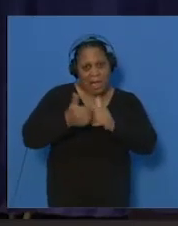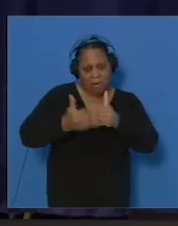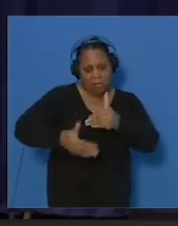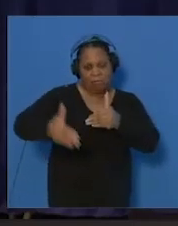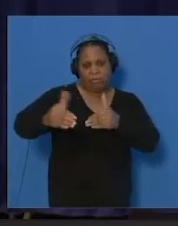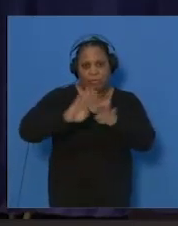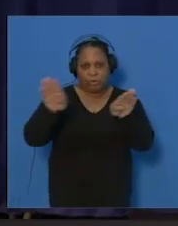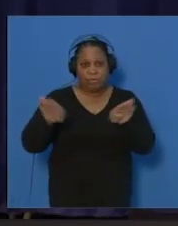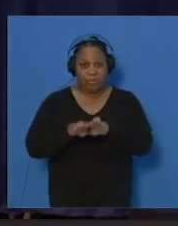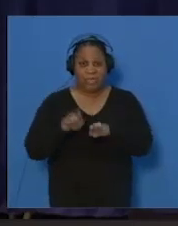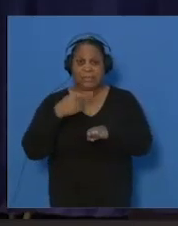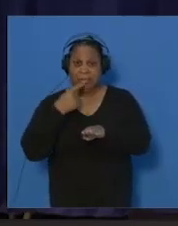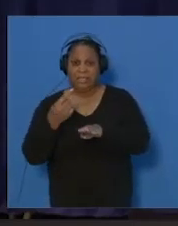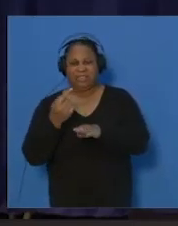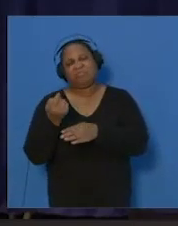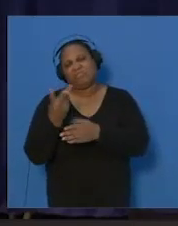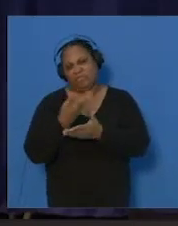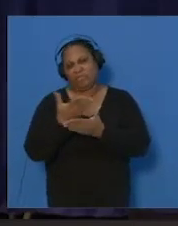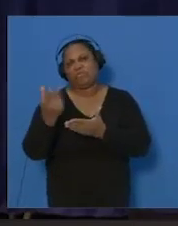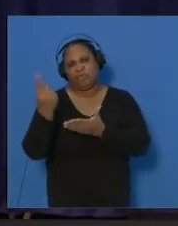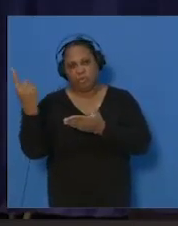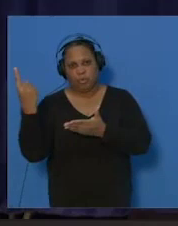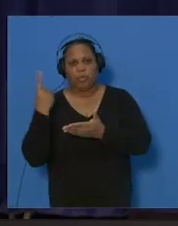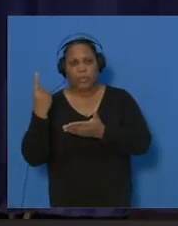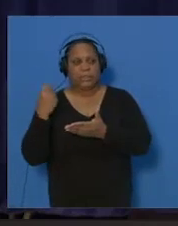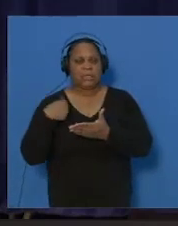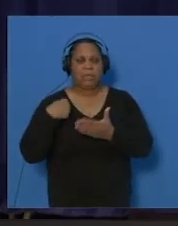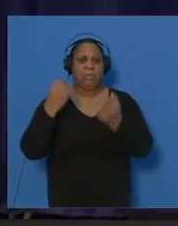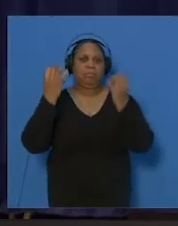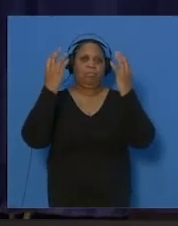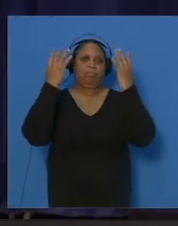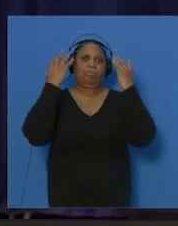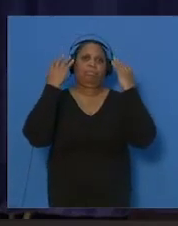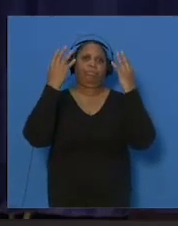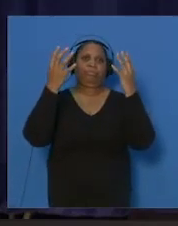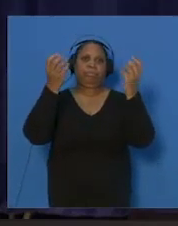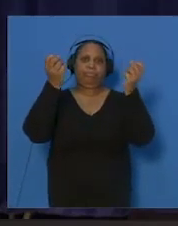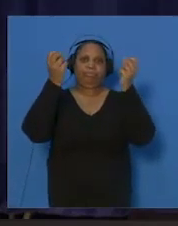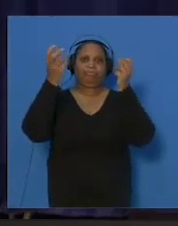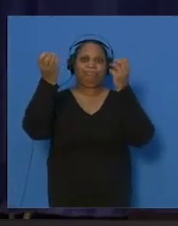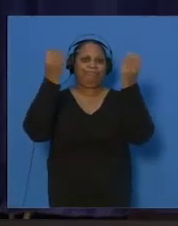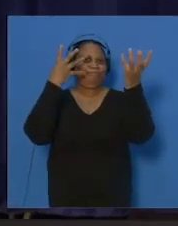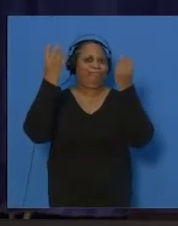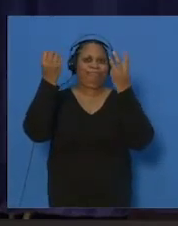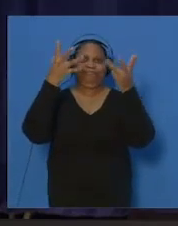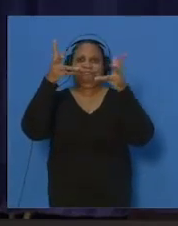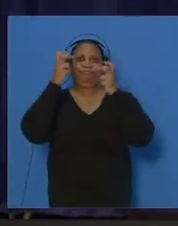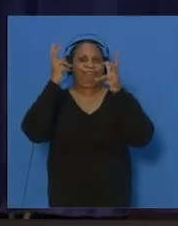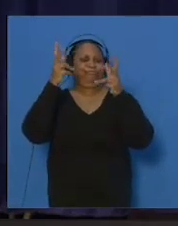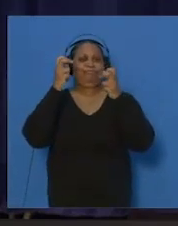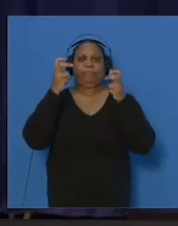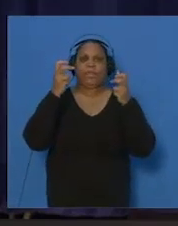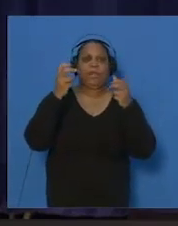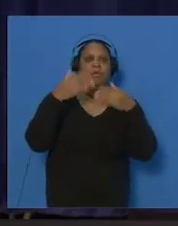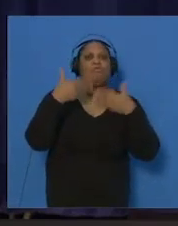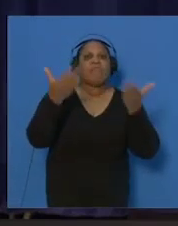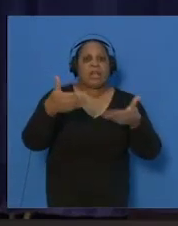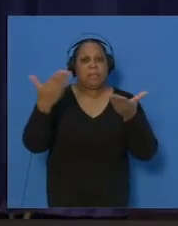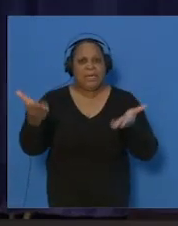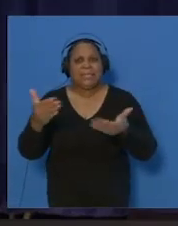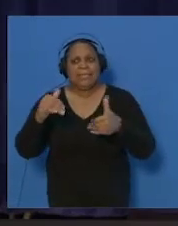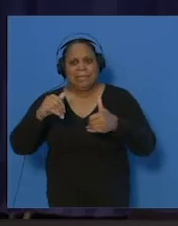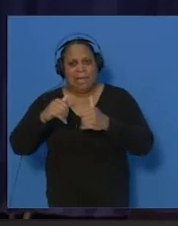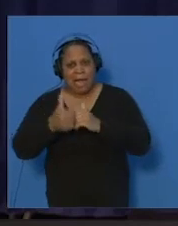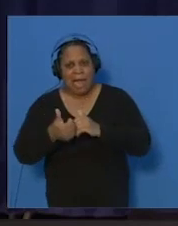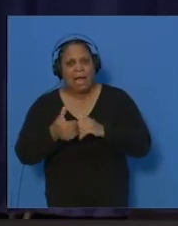weeks, I've been overwhelmed with recommendations, suggestions from people from all over the country around how we can do things differently.